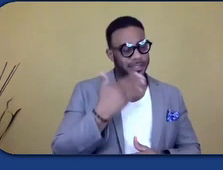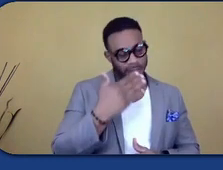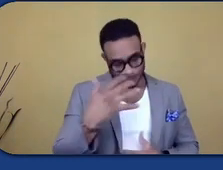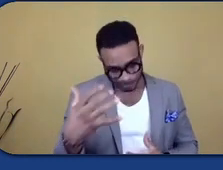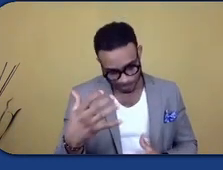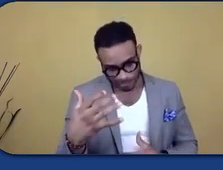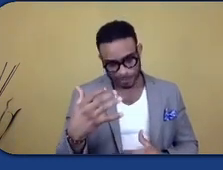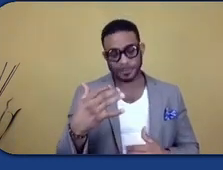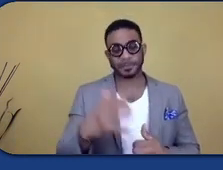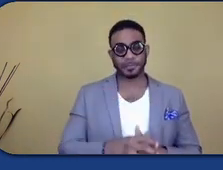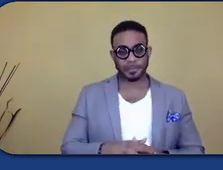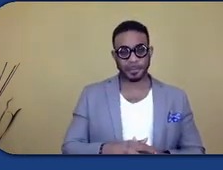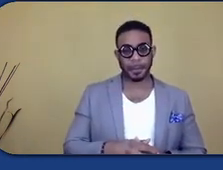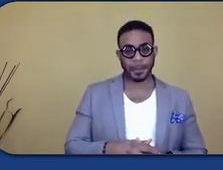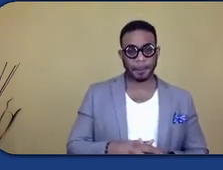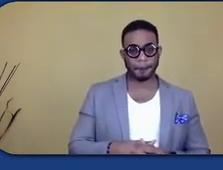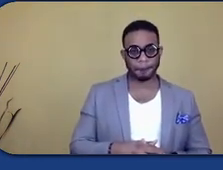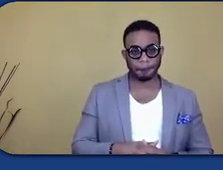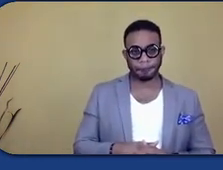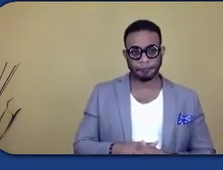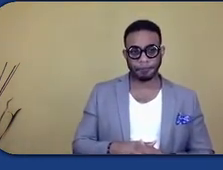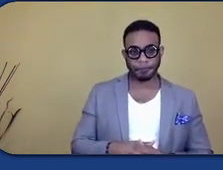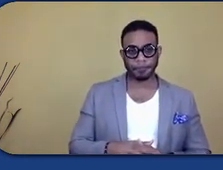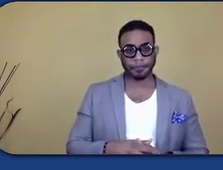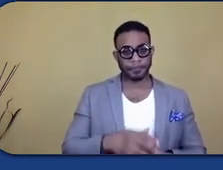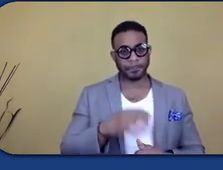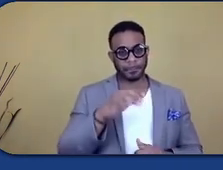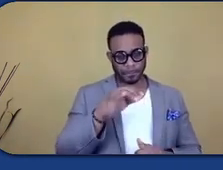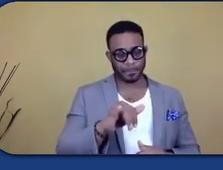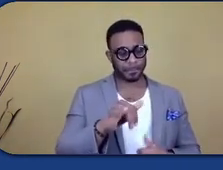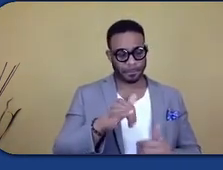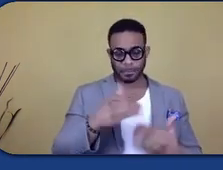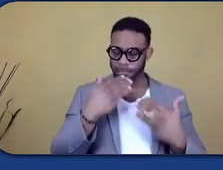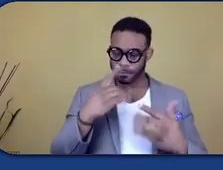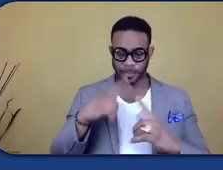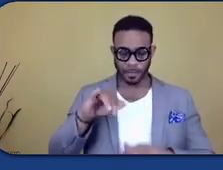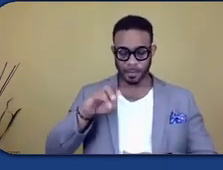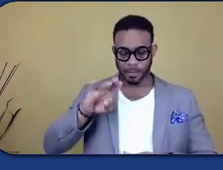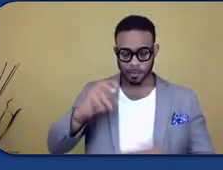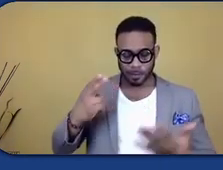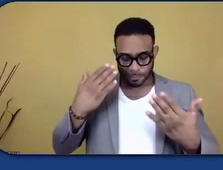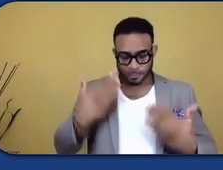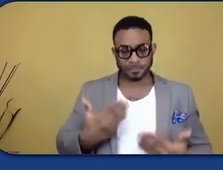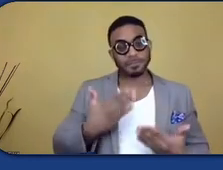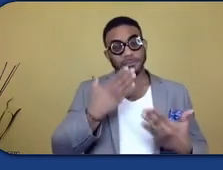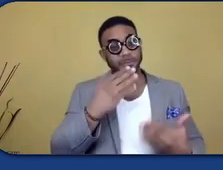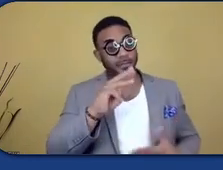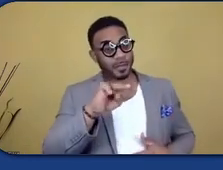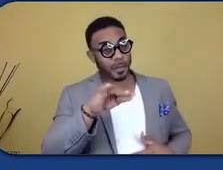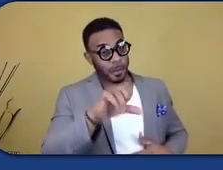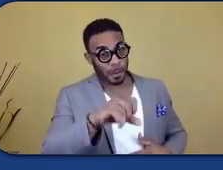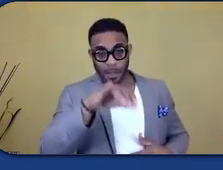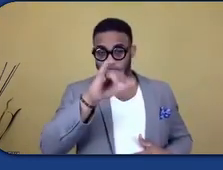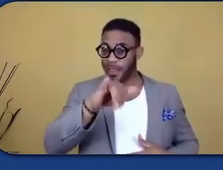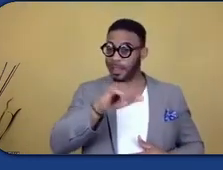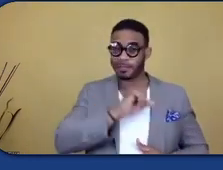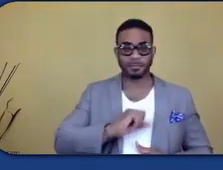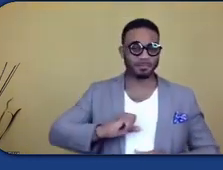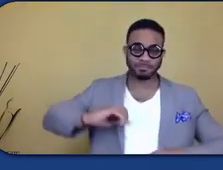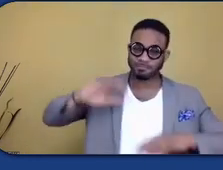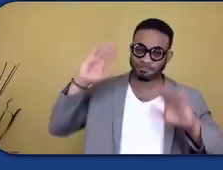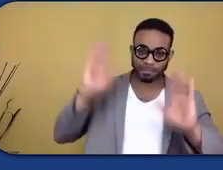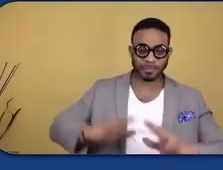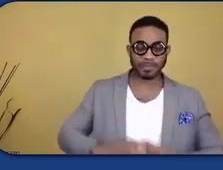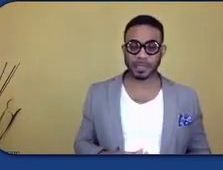yeah, thank you so much. And this is Architect Moses speaking from Juba. Thank you, Moses. That